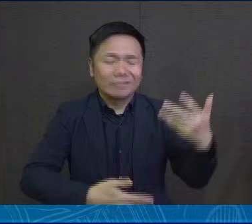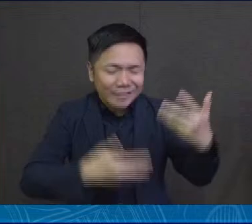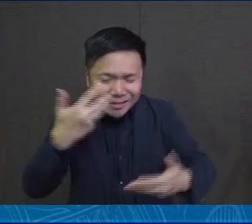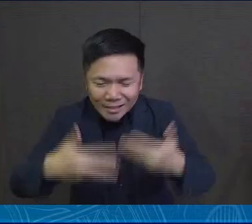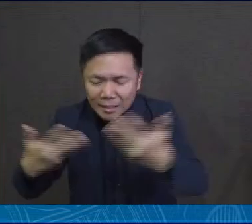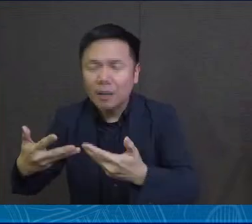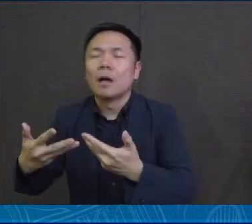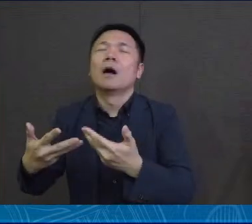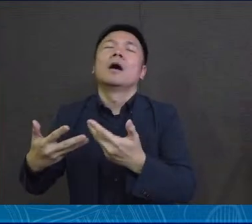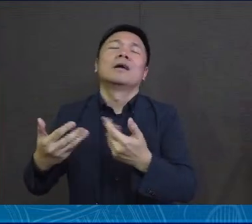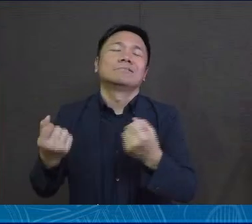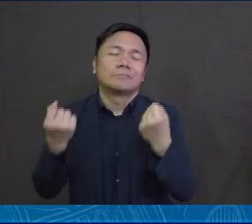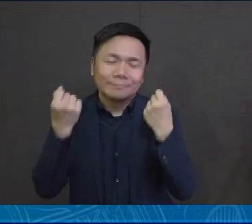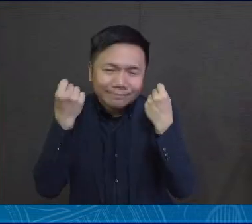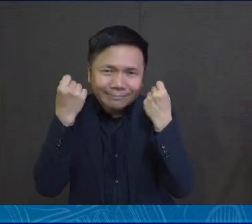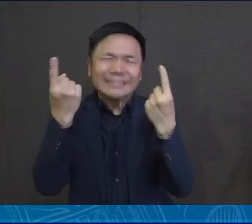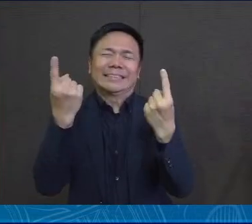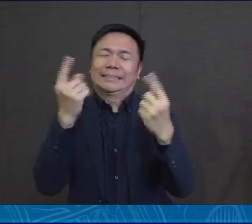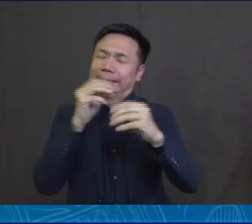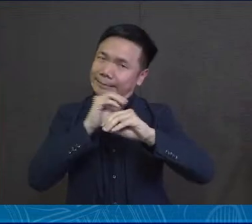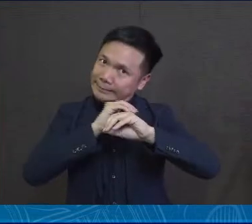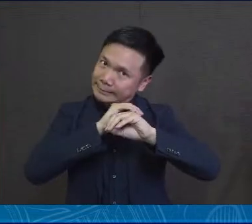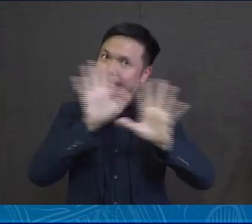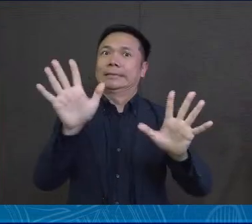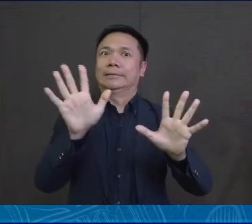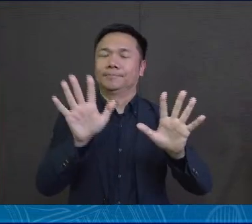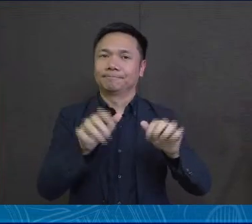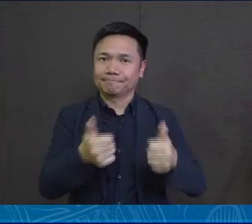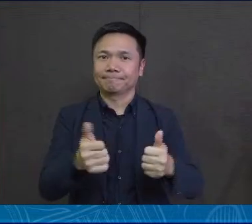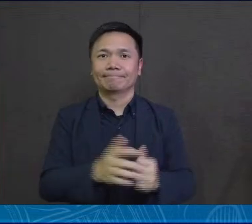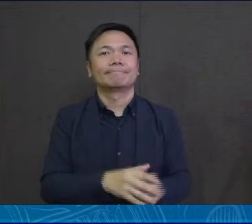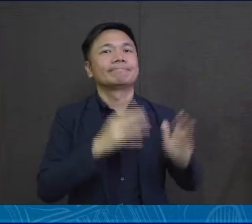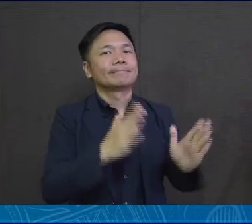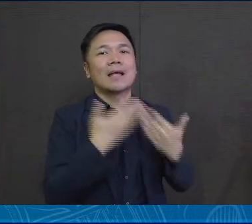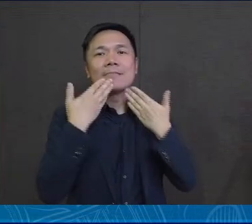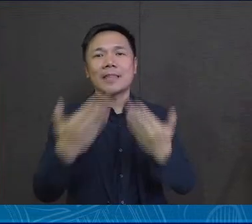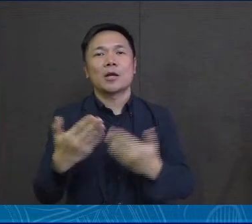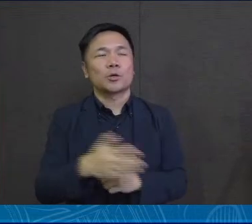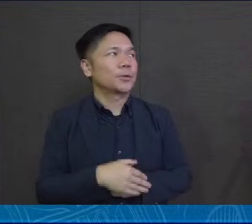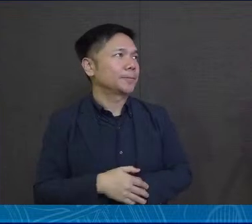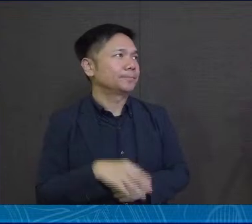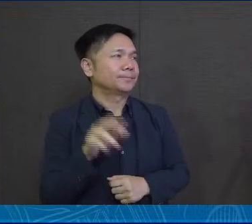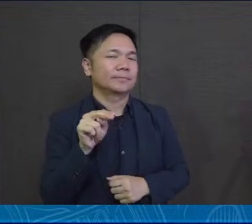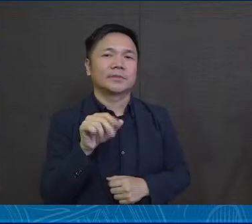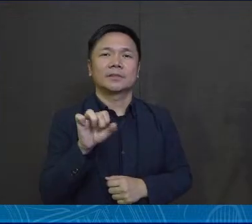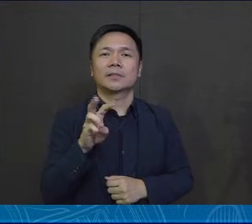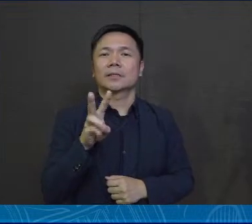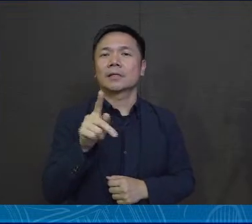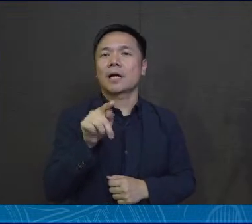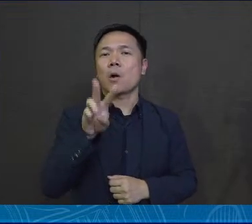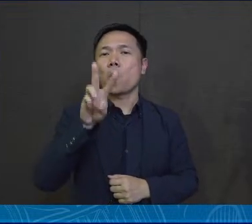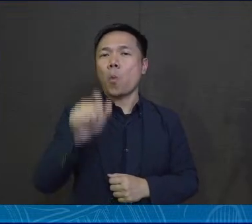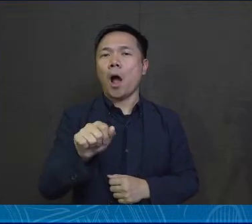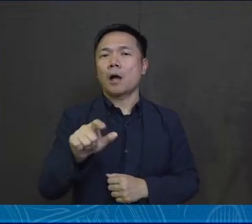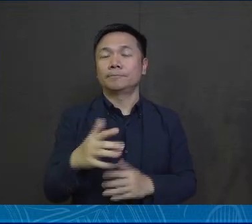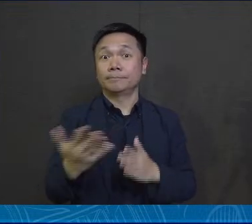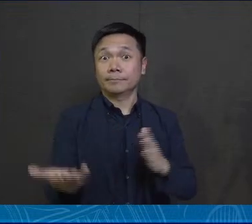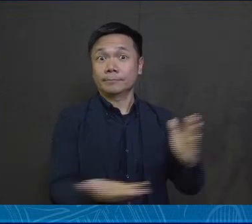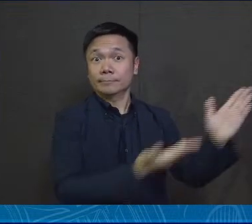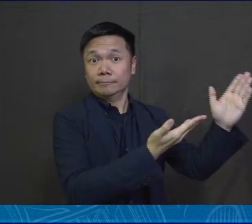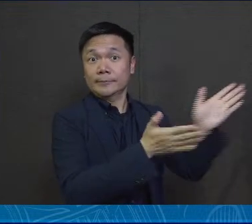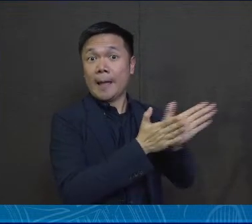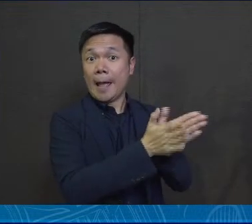you. Thank you very much, Professor Nishikawa. As you can see from the slide that